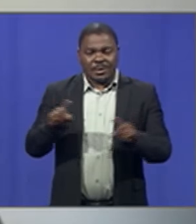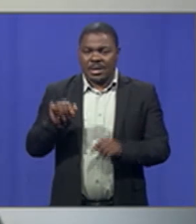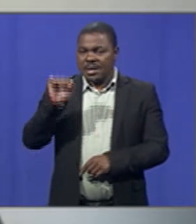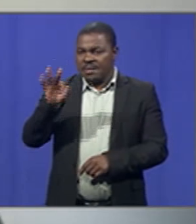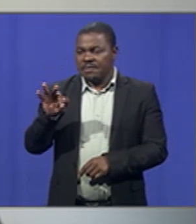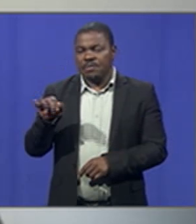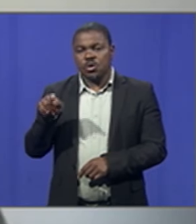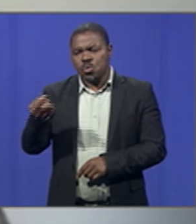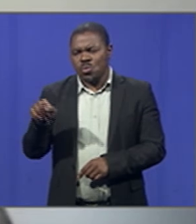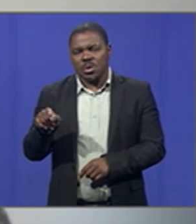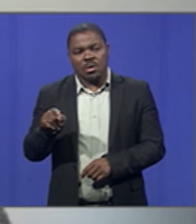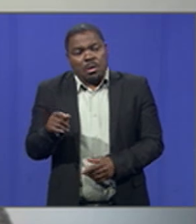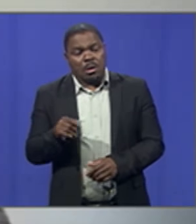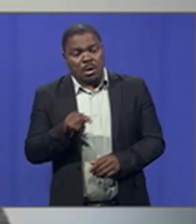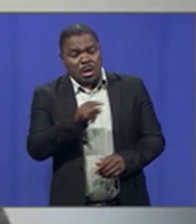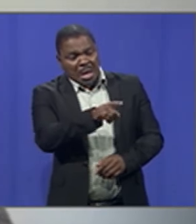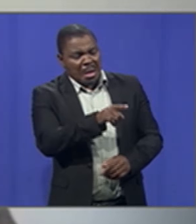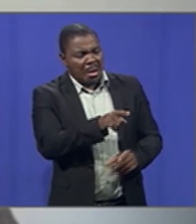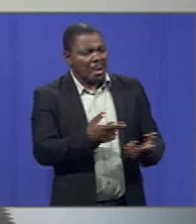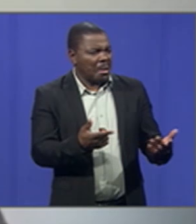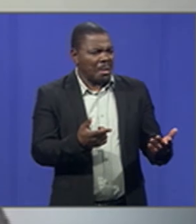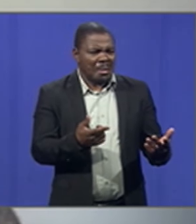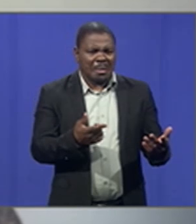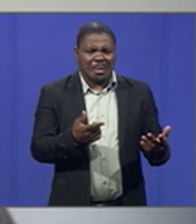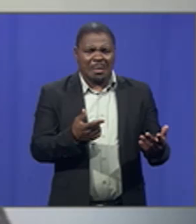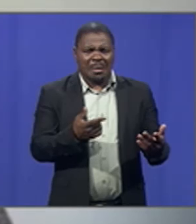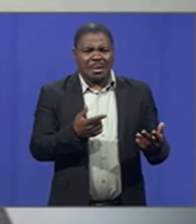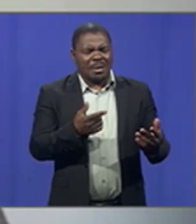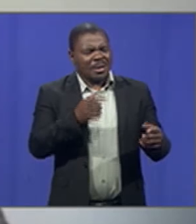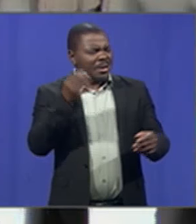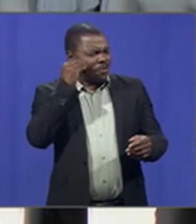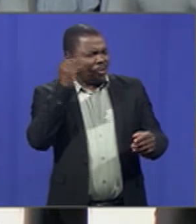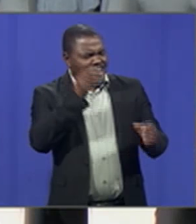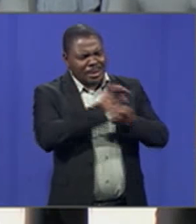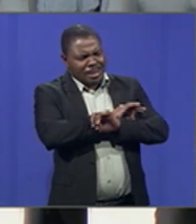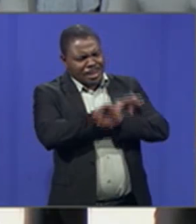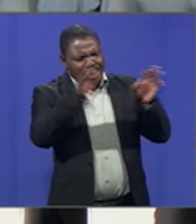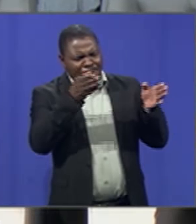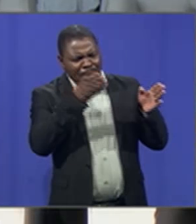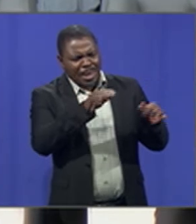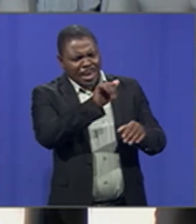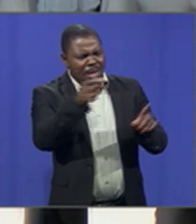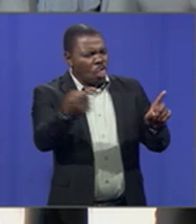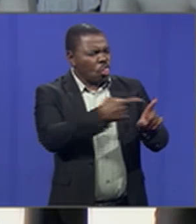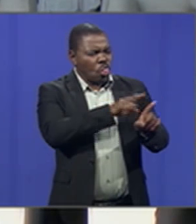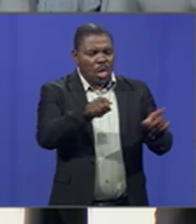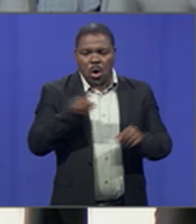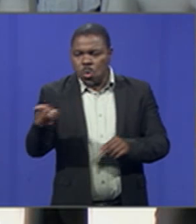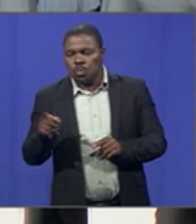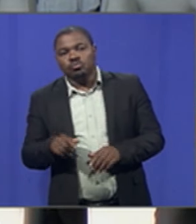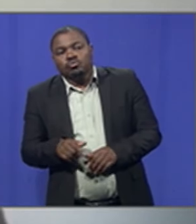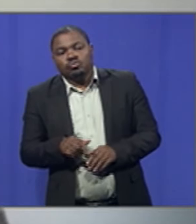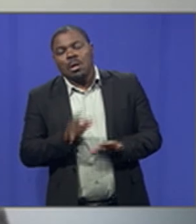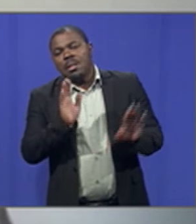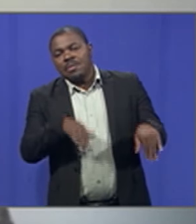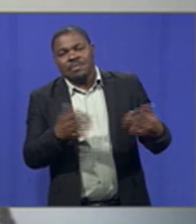to act, even on clear data and evidence, after the ANC had established what is called